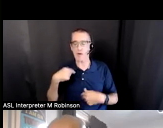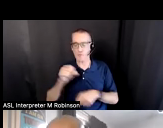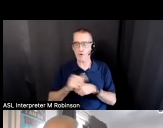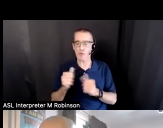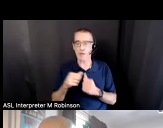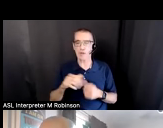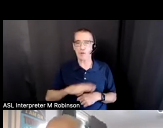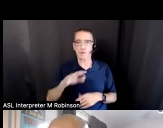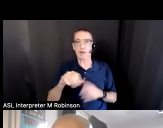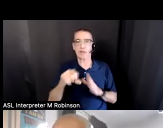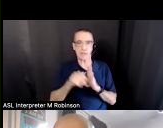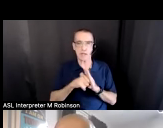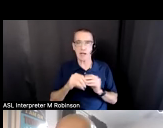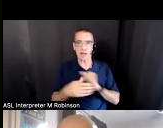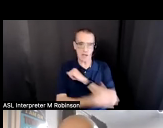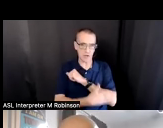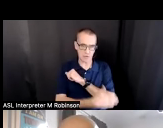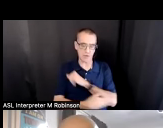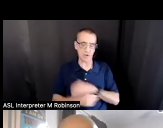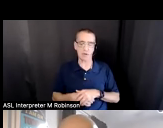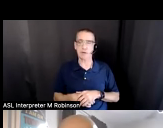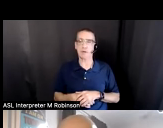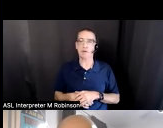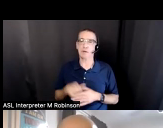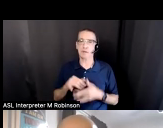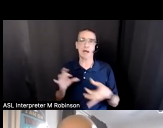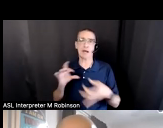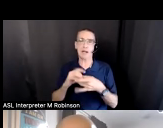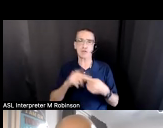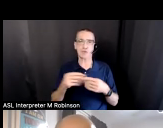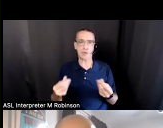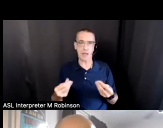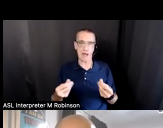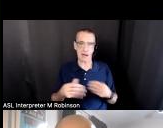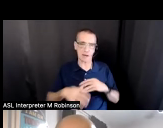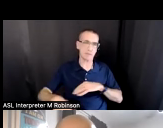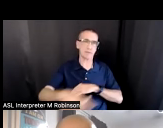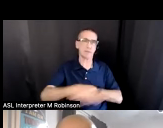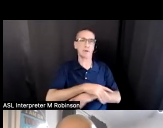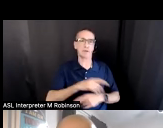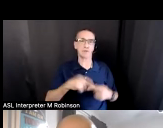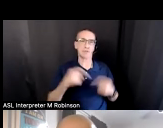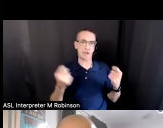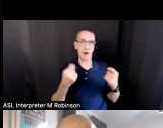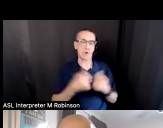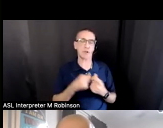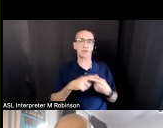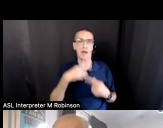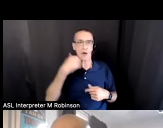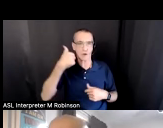the state and across the country. The connection to land, the connection to ceremony, the connection to